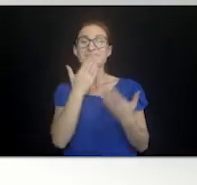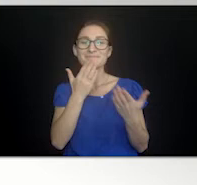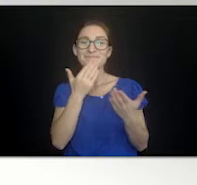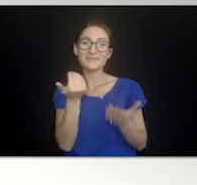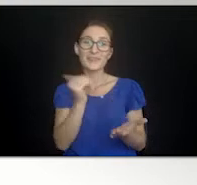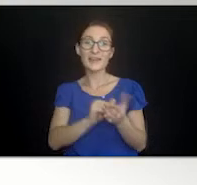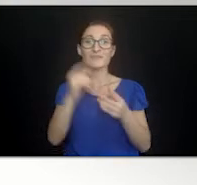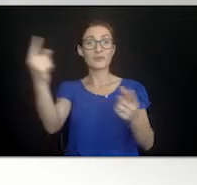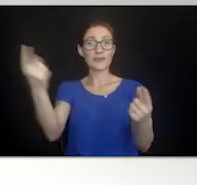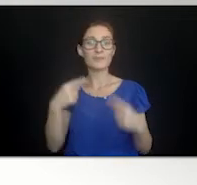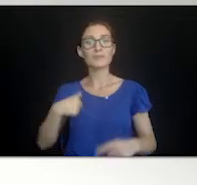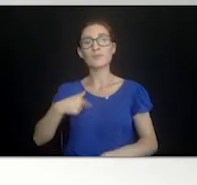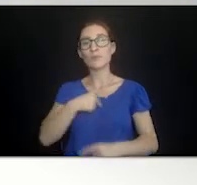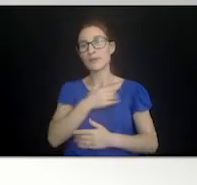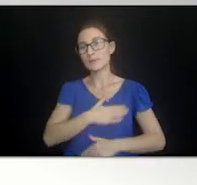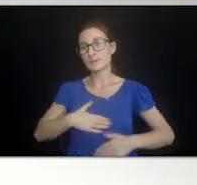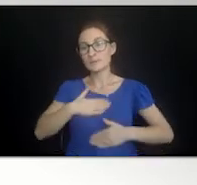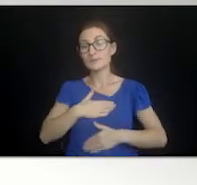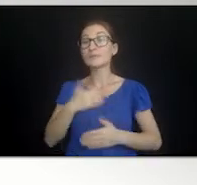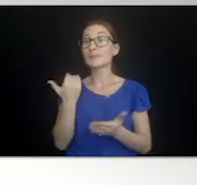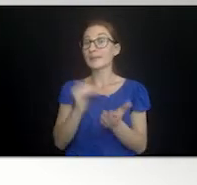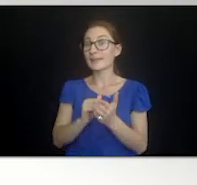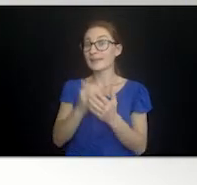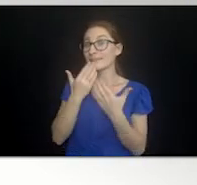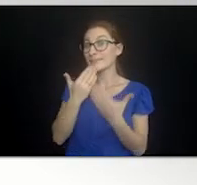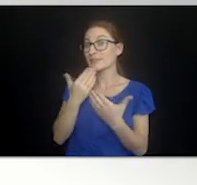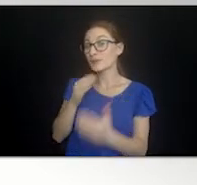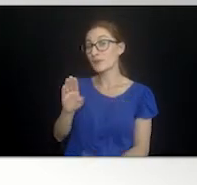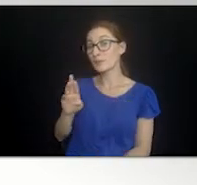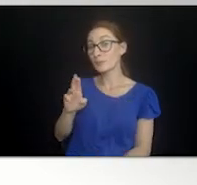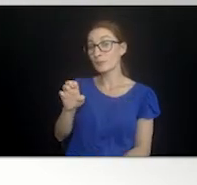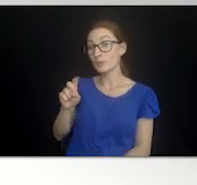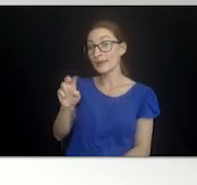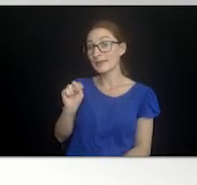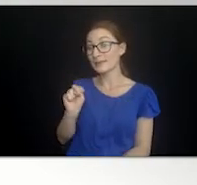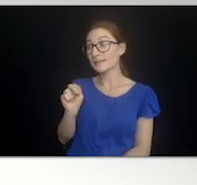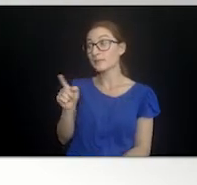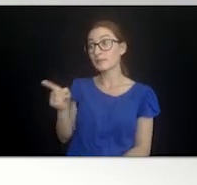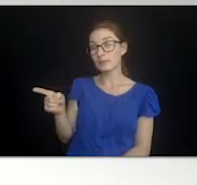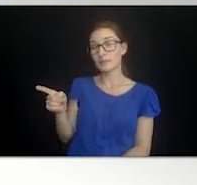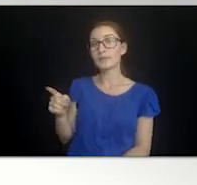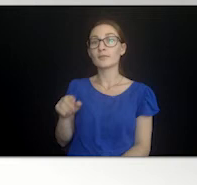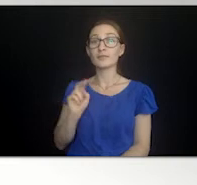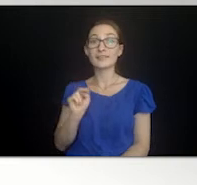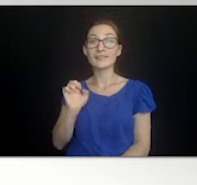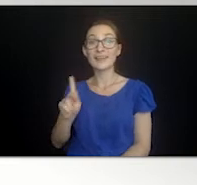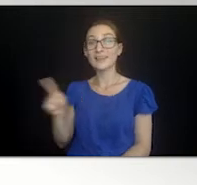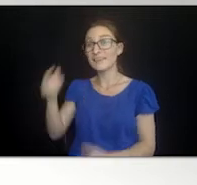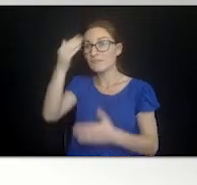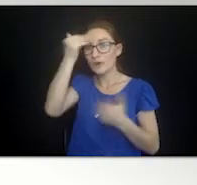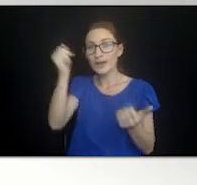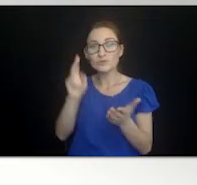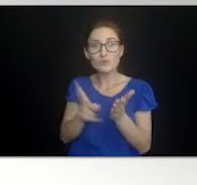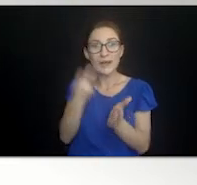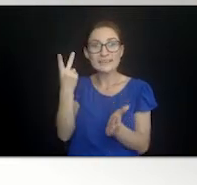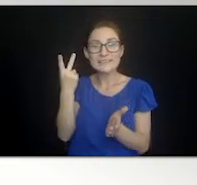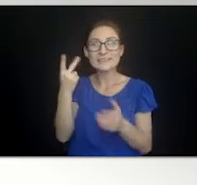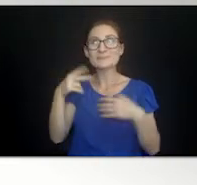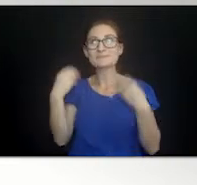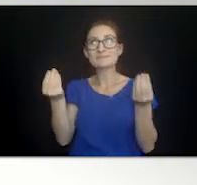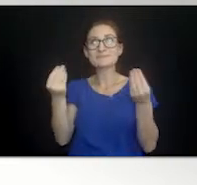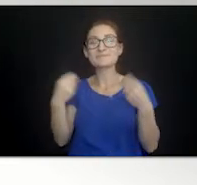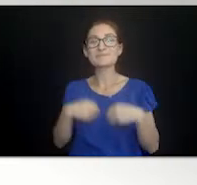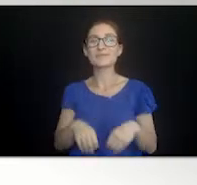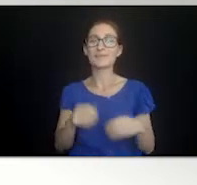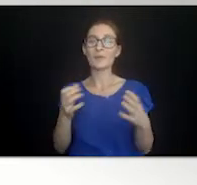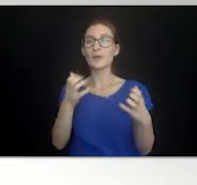Hey, thank you guys again for attending. We do appreciate it. And also thank you to Braden, who's a big part of the team that Nick forgot twice. Yes,